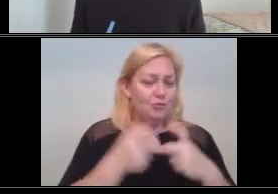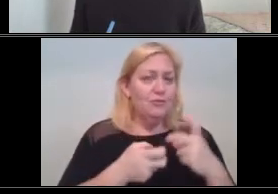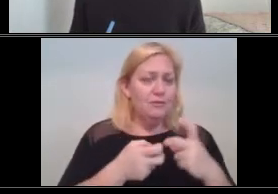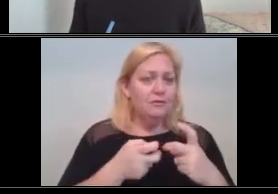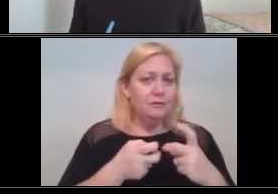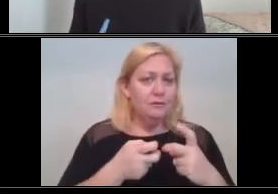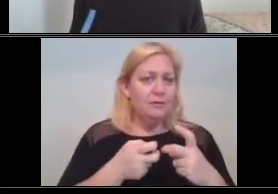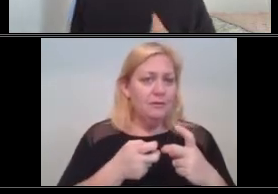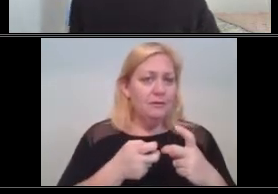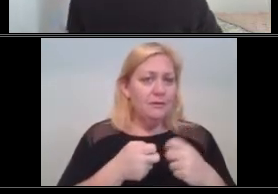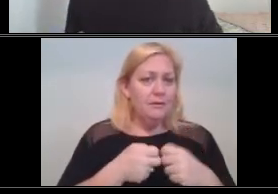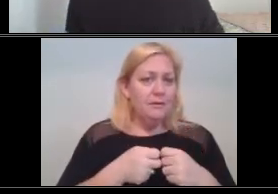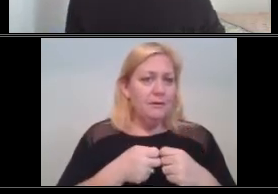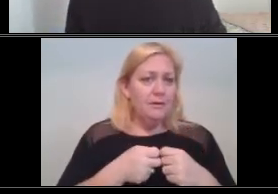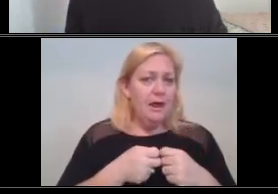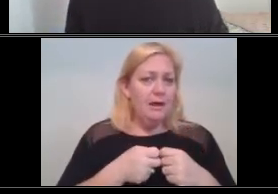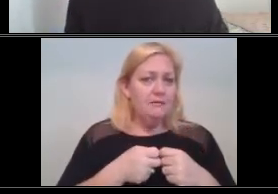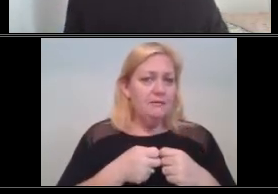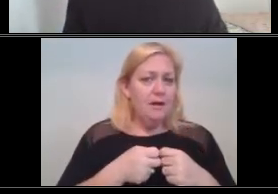have